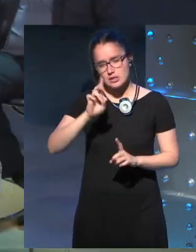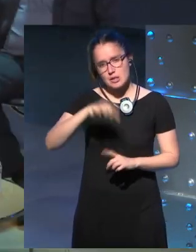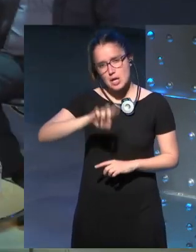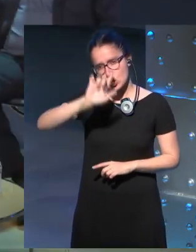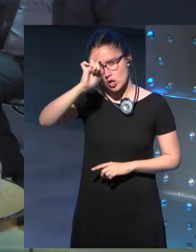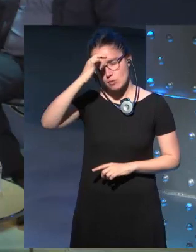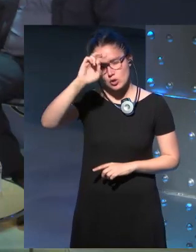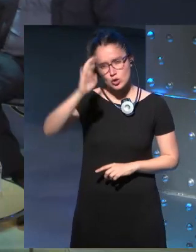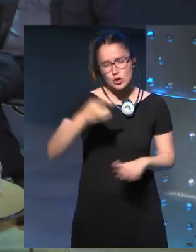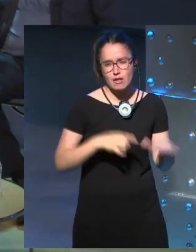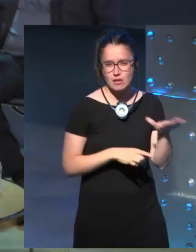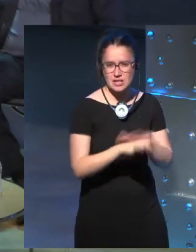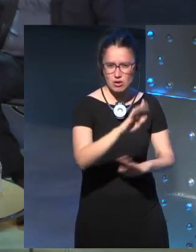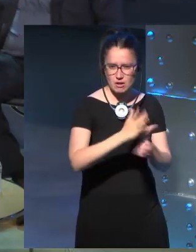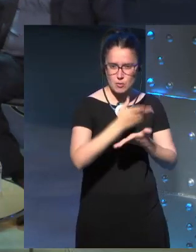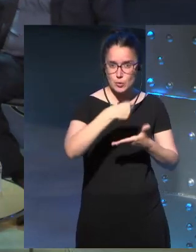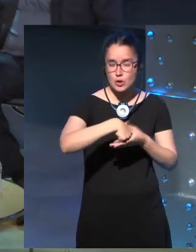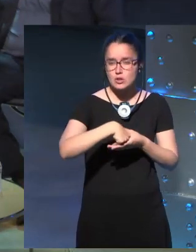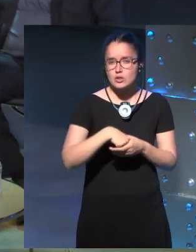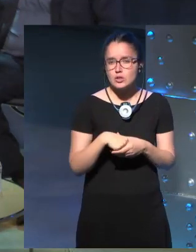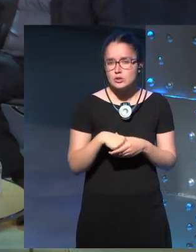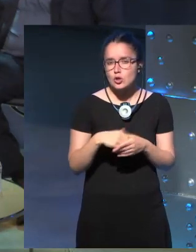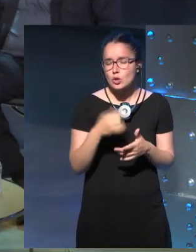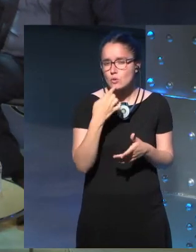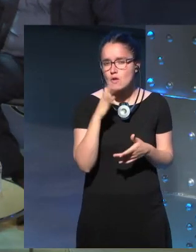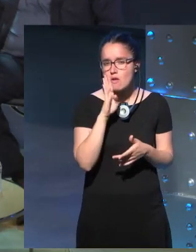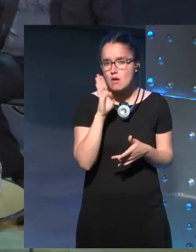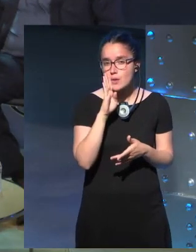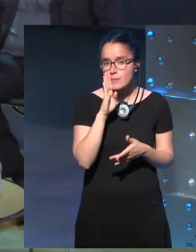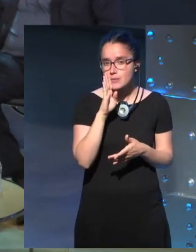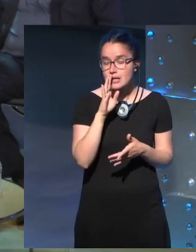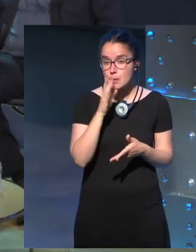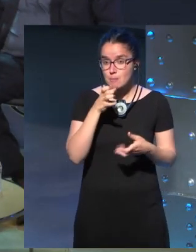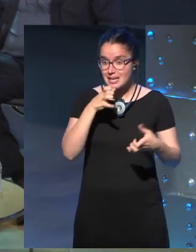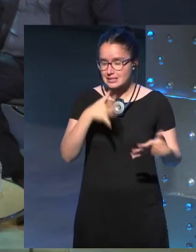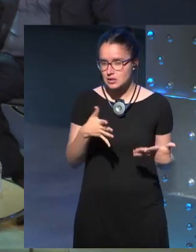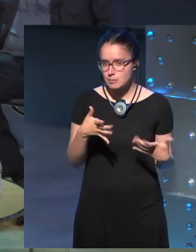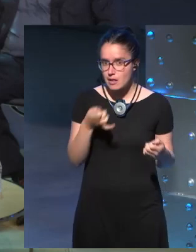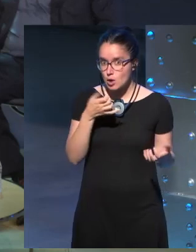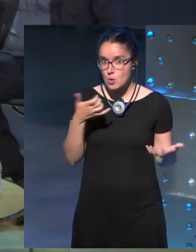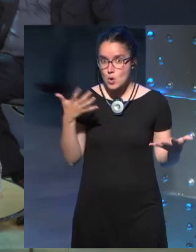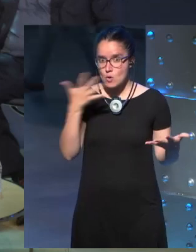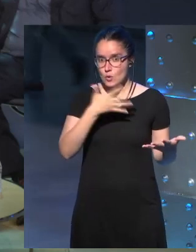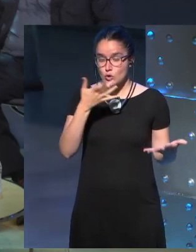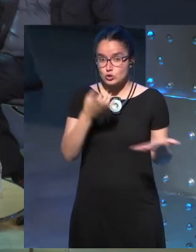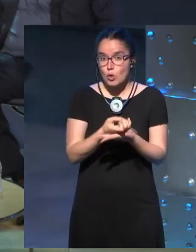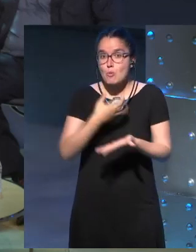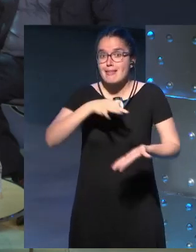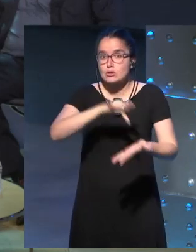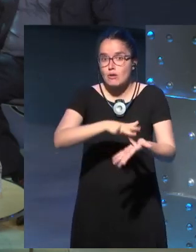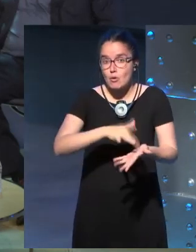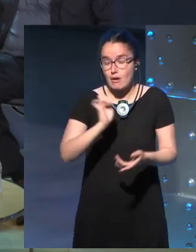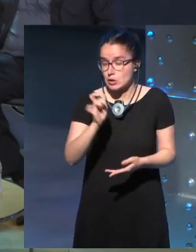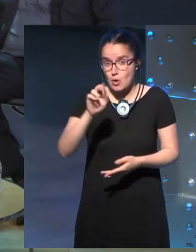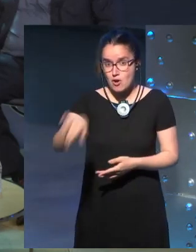myself. And there's another concept that he develops, that it is what you're saying. This is the present marked by